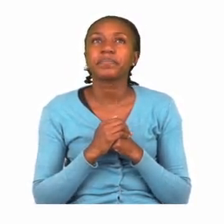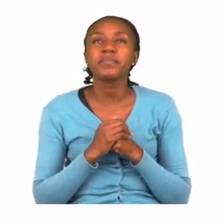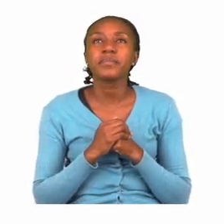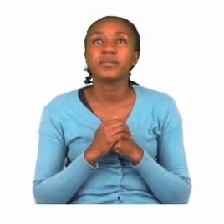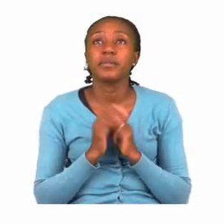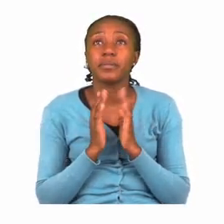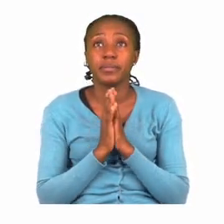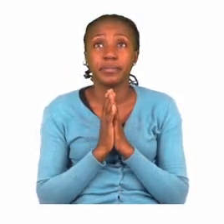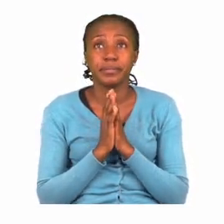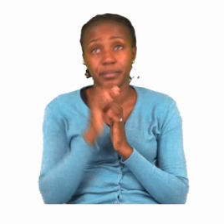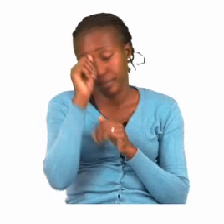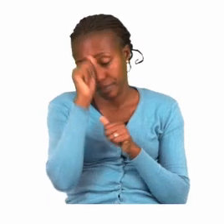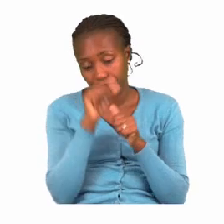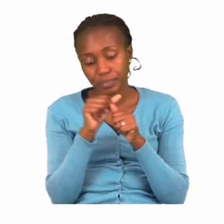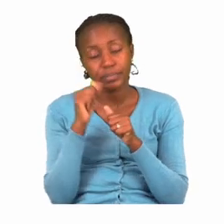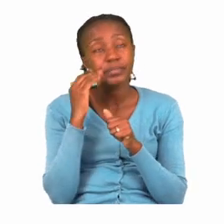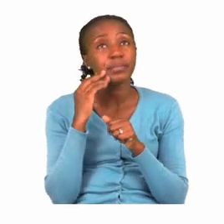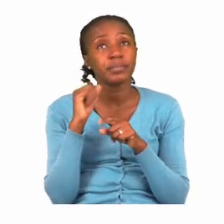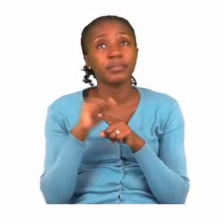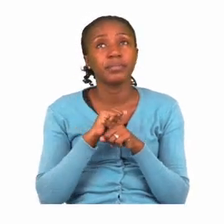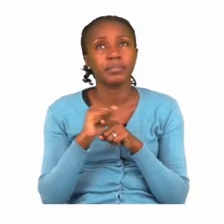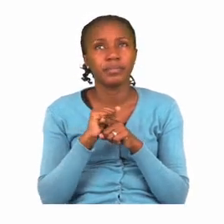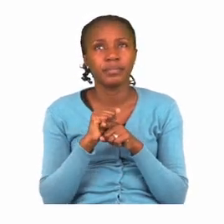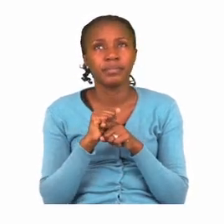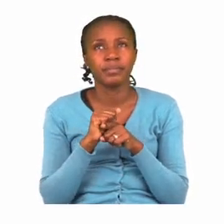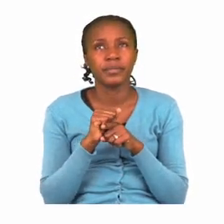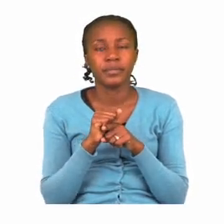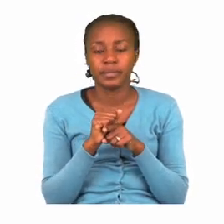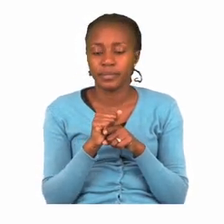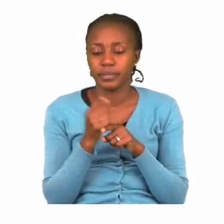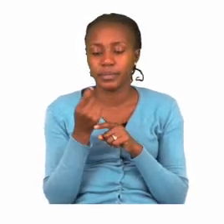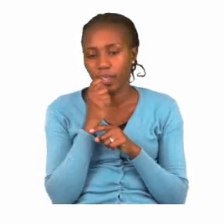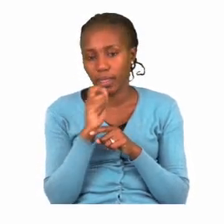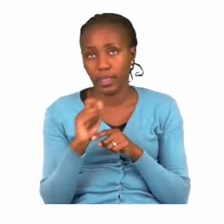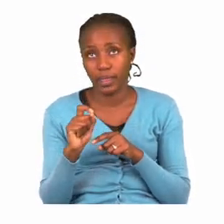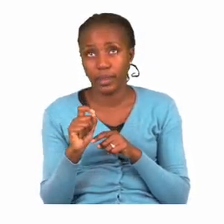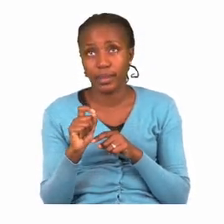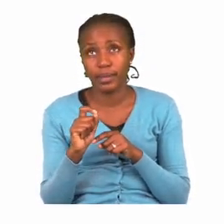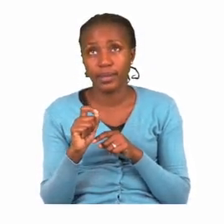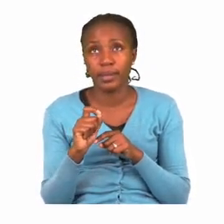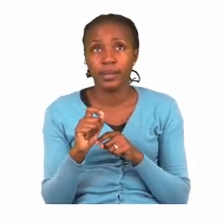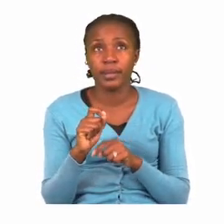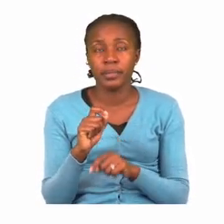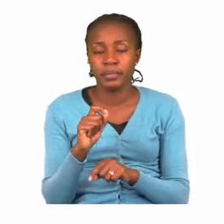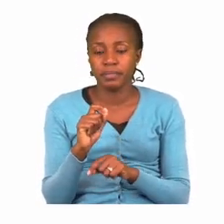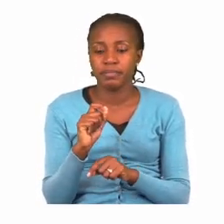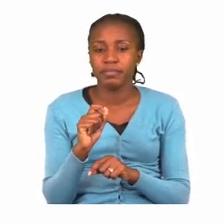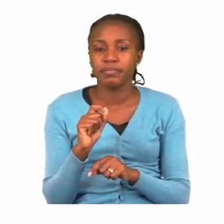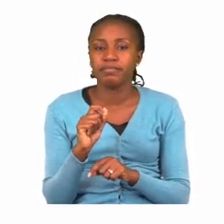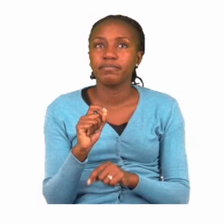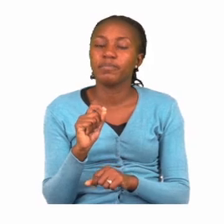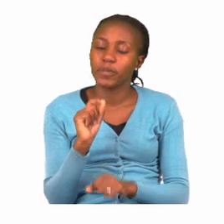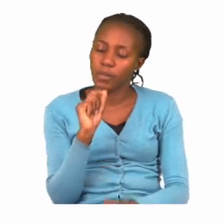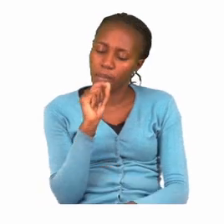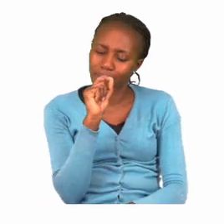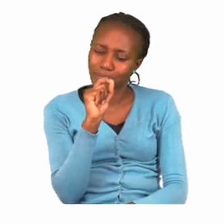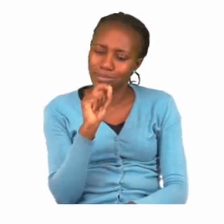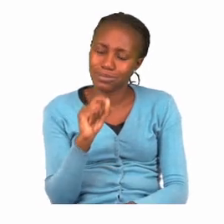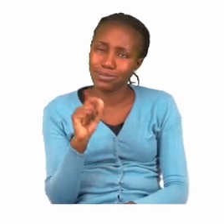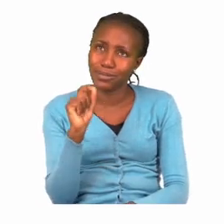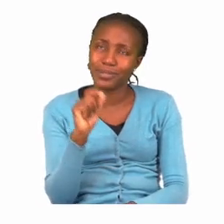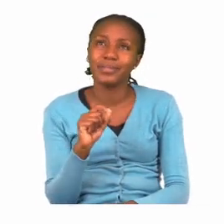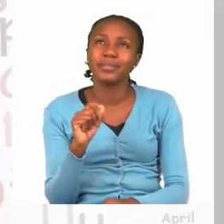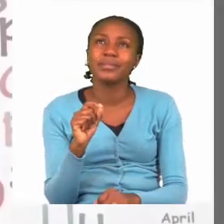remember everyone, you have to go ahead and take your pencils. I put it on the board as well, so let's do